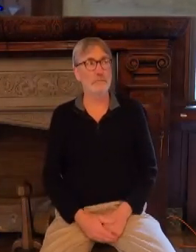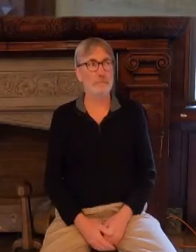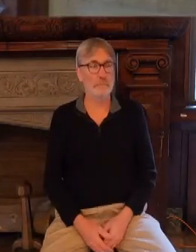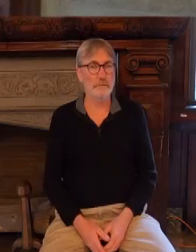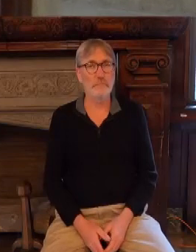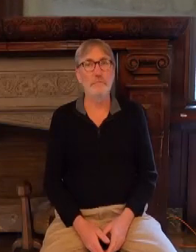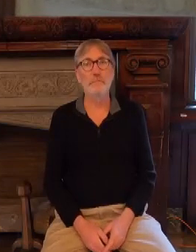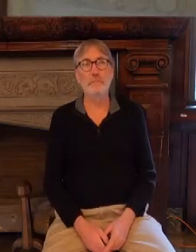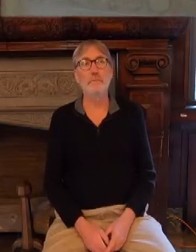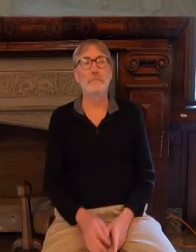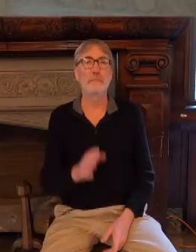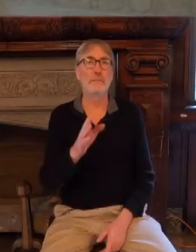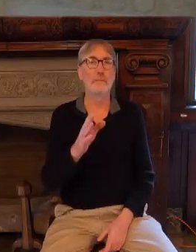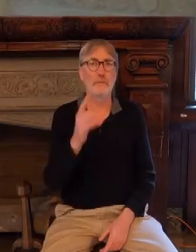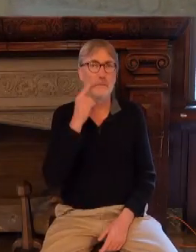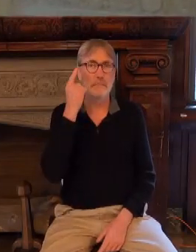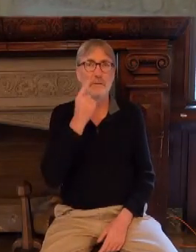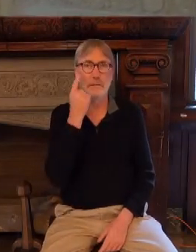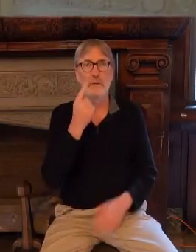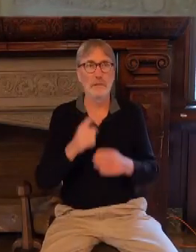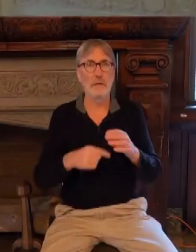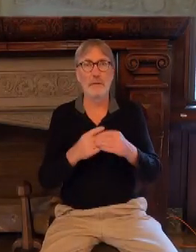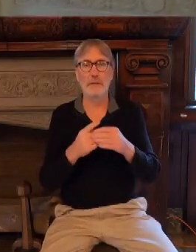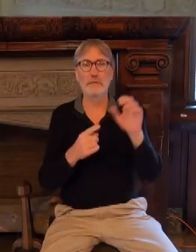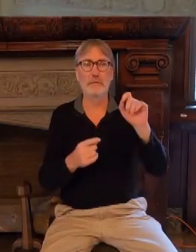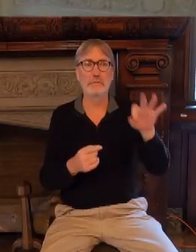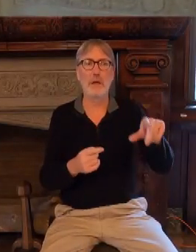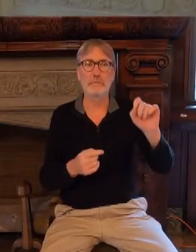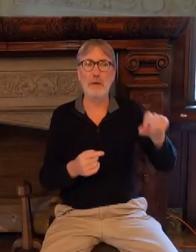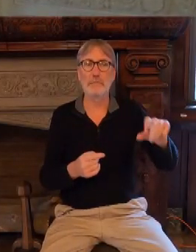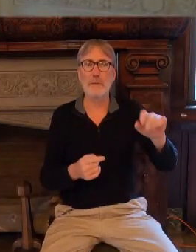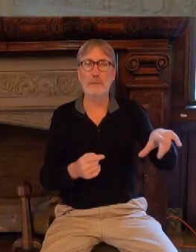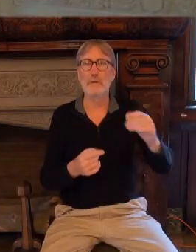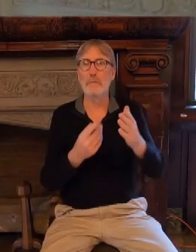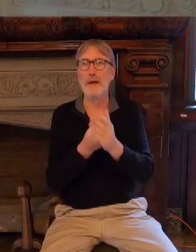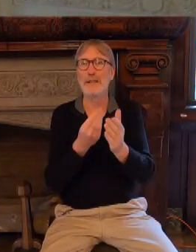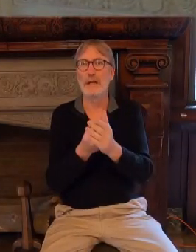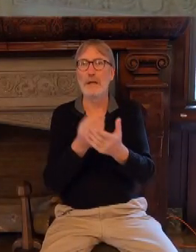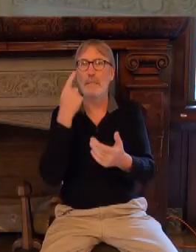Is there any consideration for putting metered parking on North Avenue?